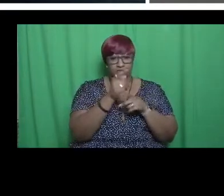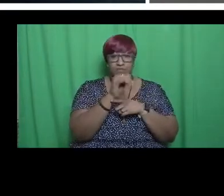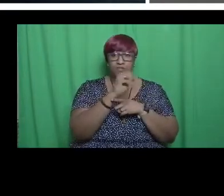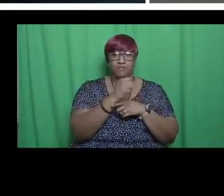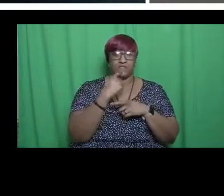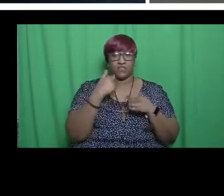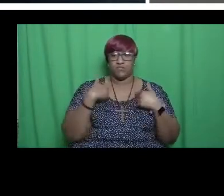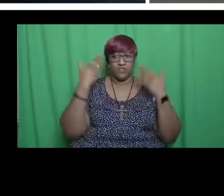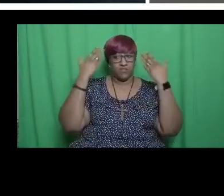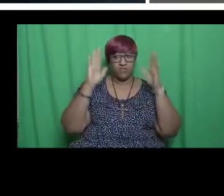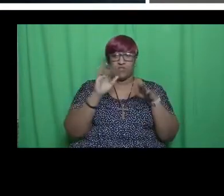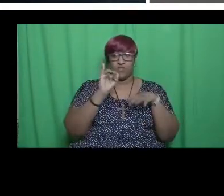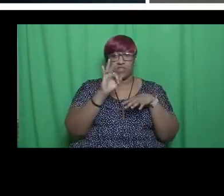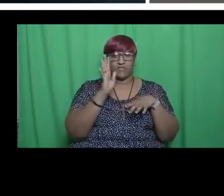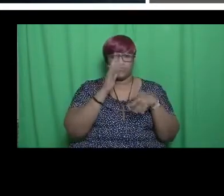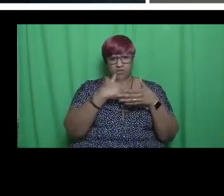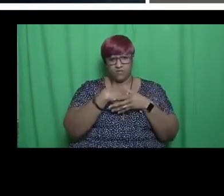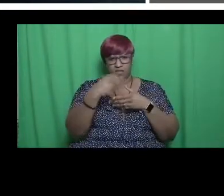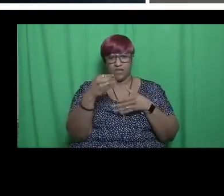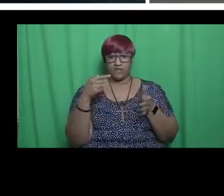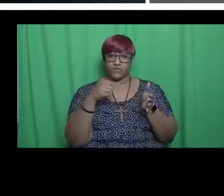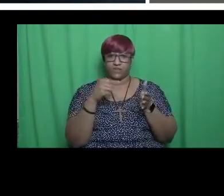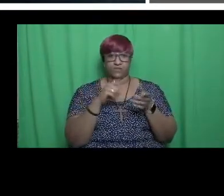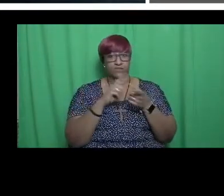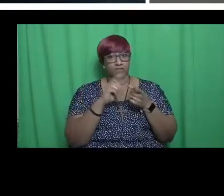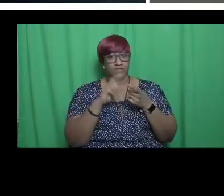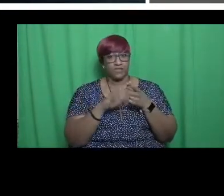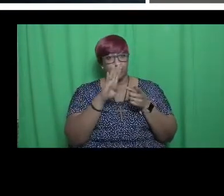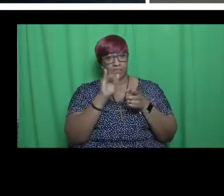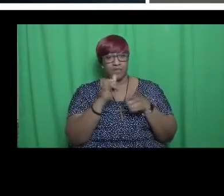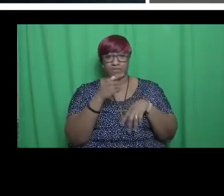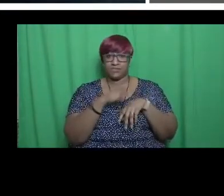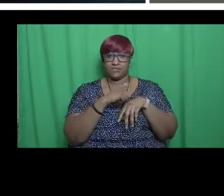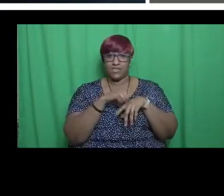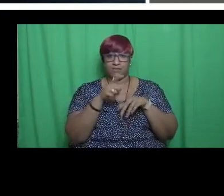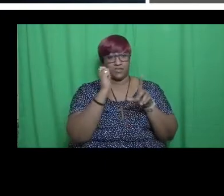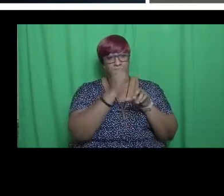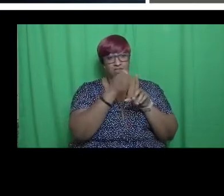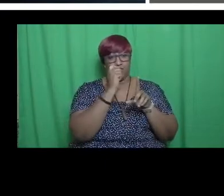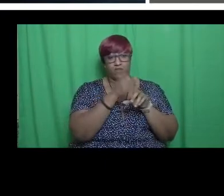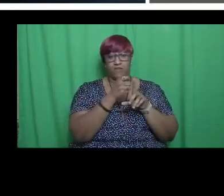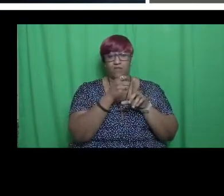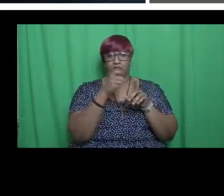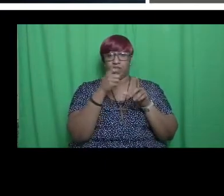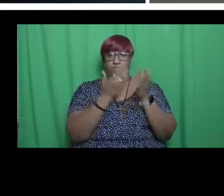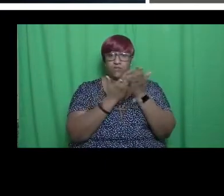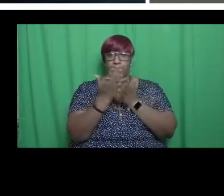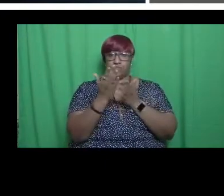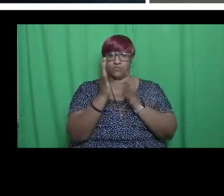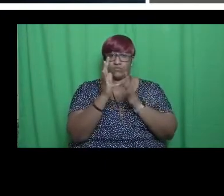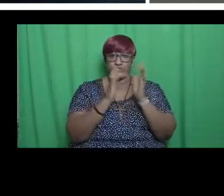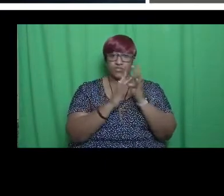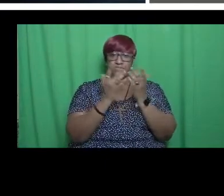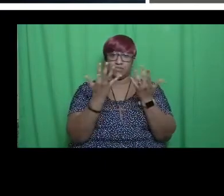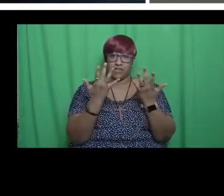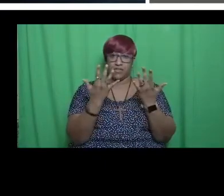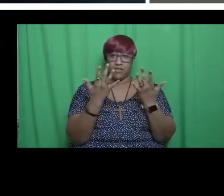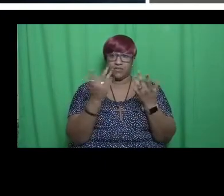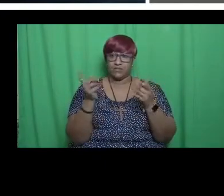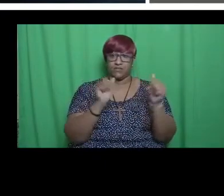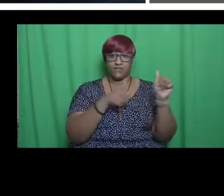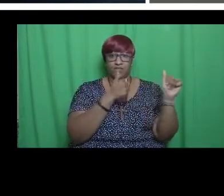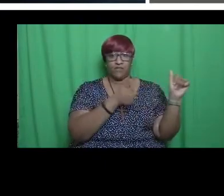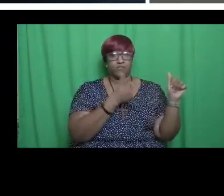we don't know if he's going to come out of this. And then by the time they nailed the nails through his hand, his disciples